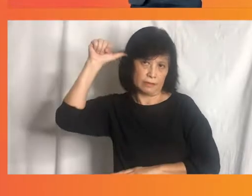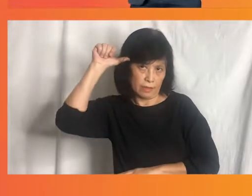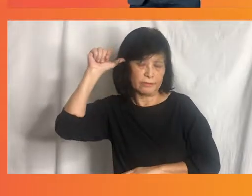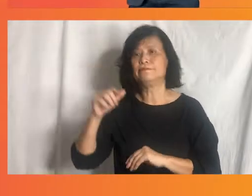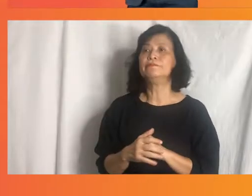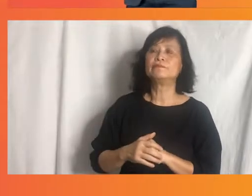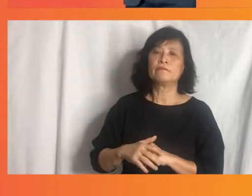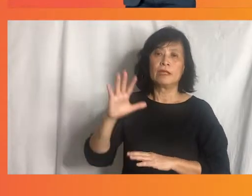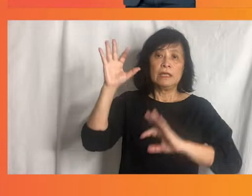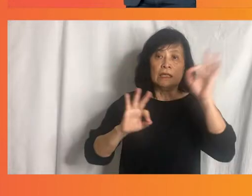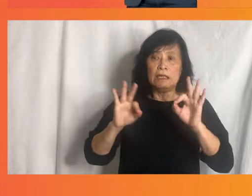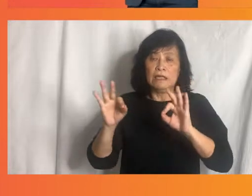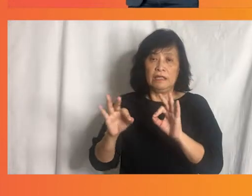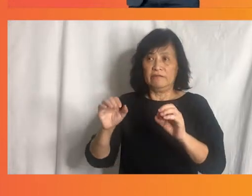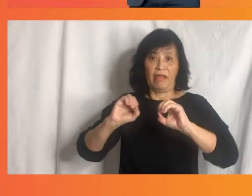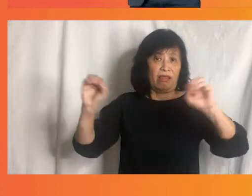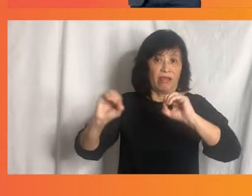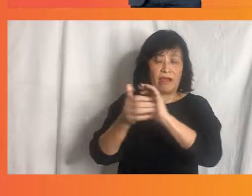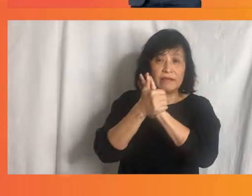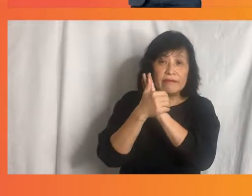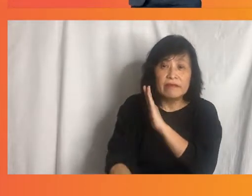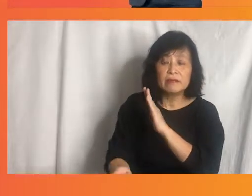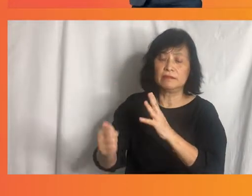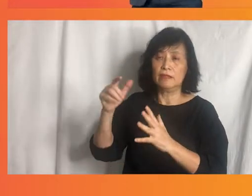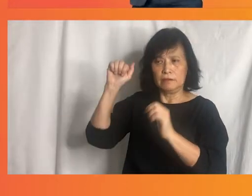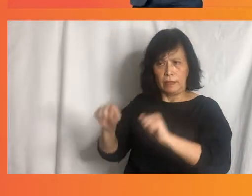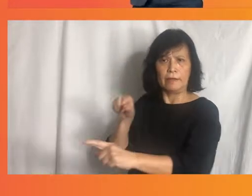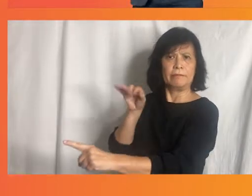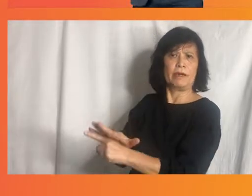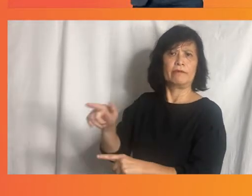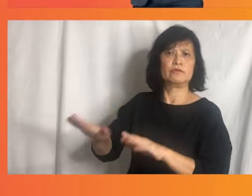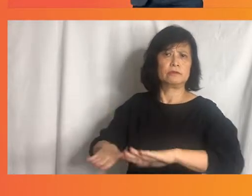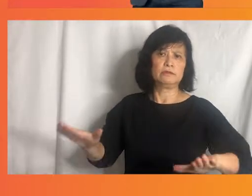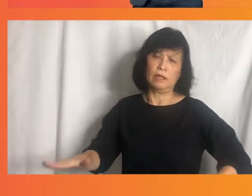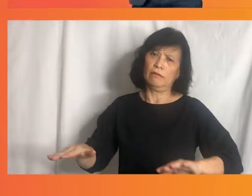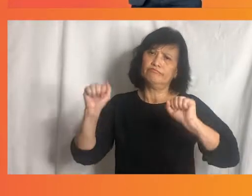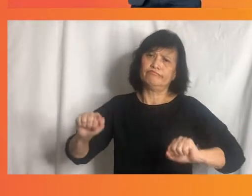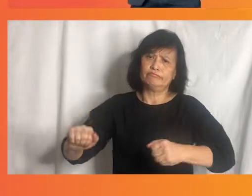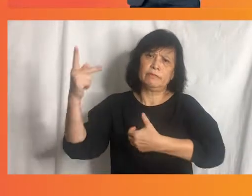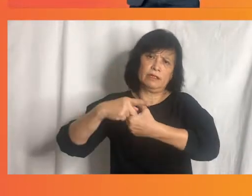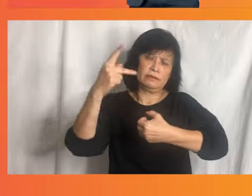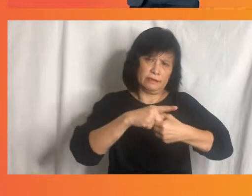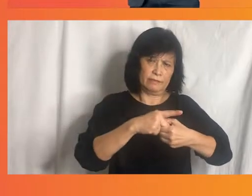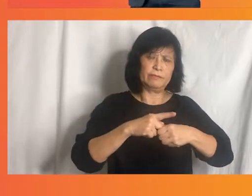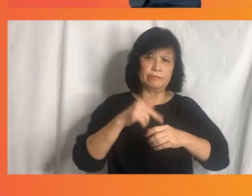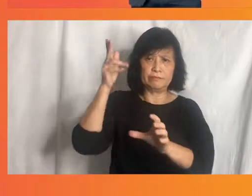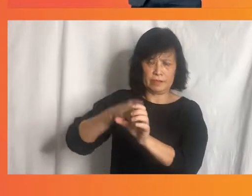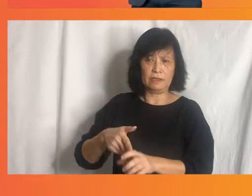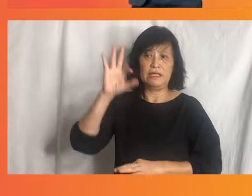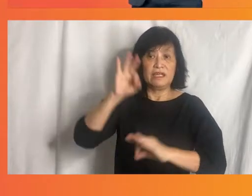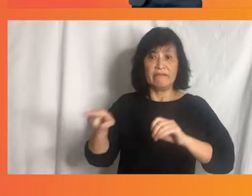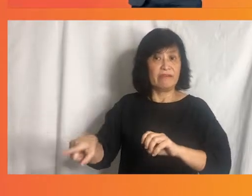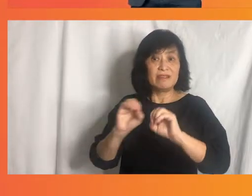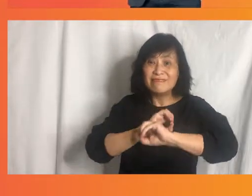Now, the lack of skills or abilities can have varying impacts on a child's activity participation. Now, if a child does not have basic